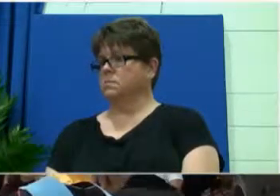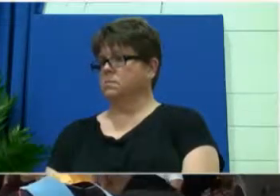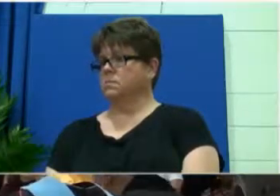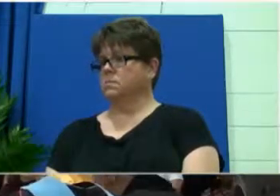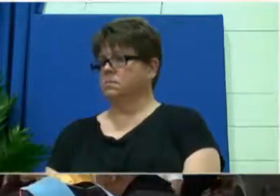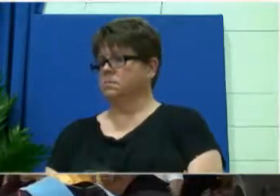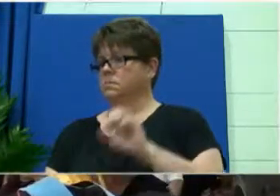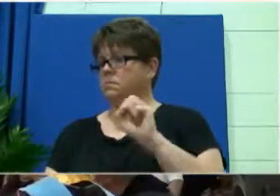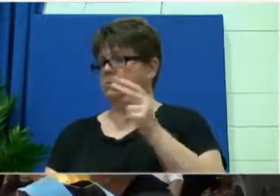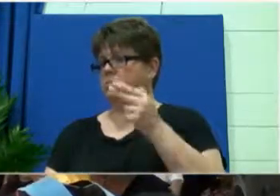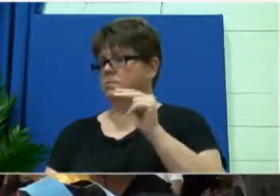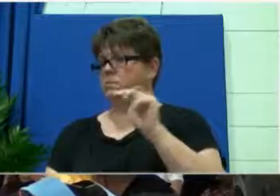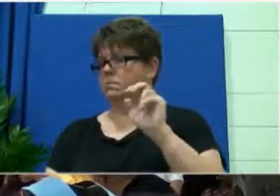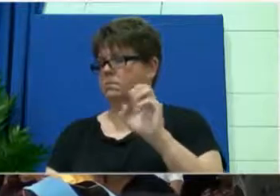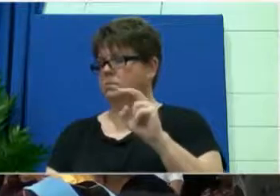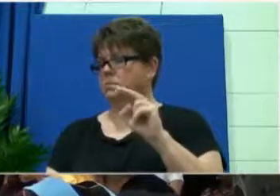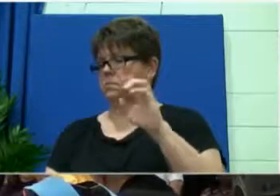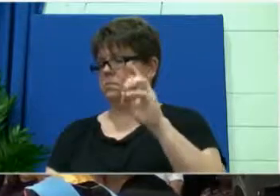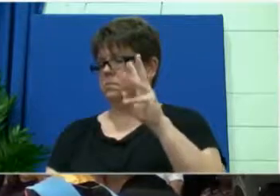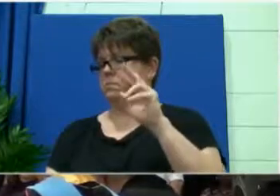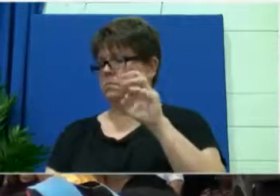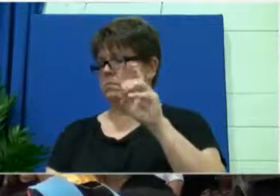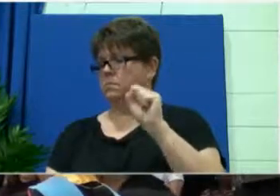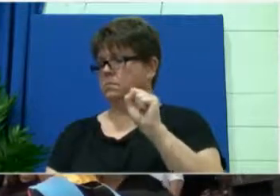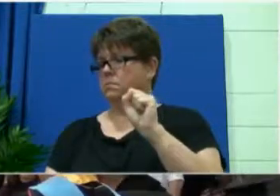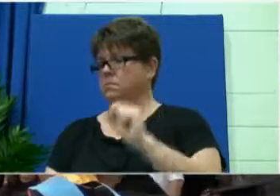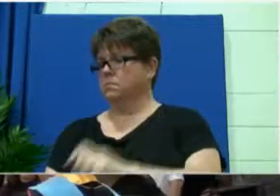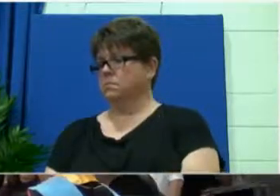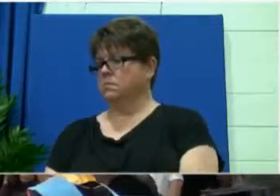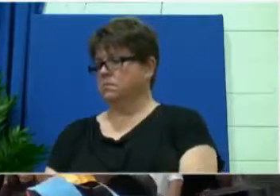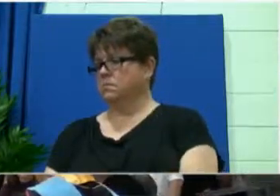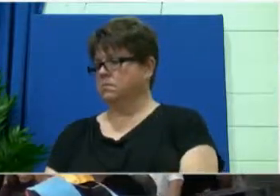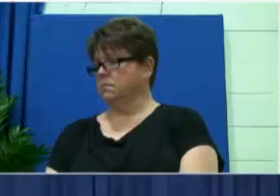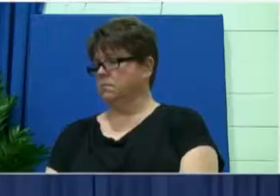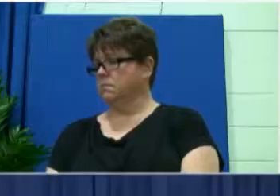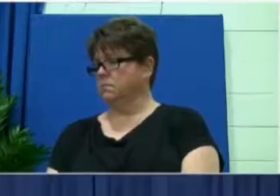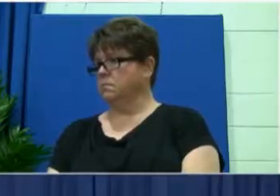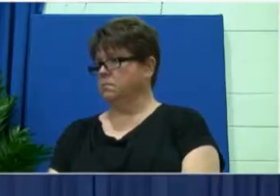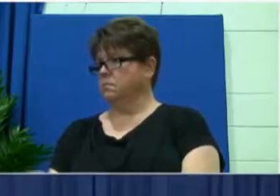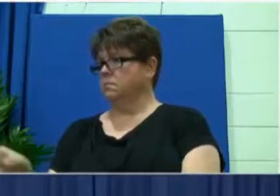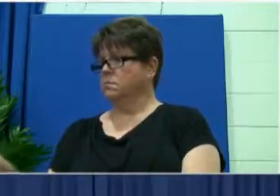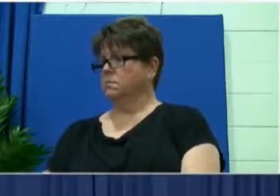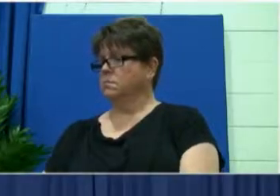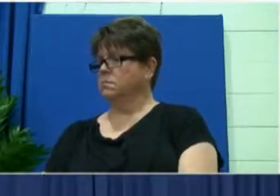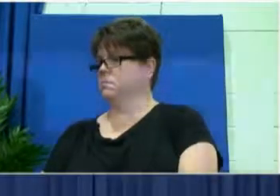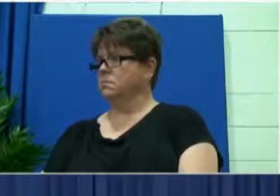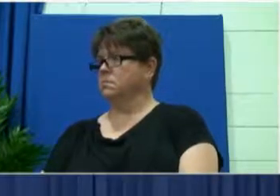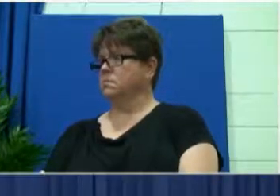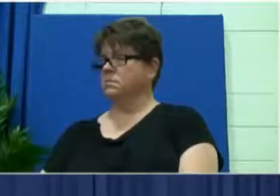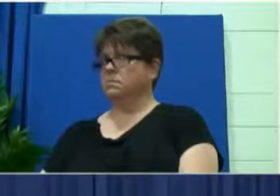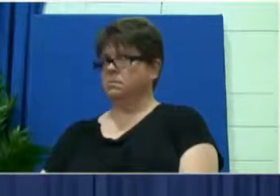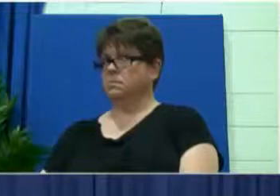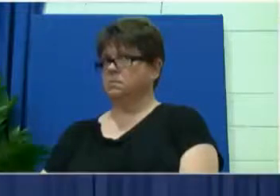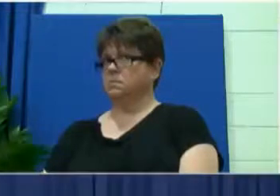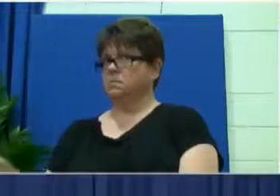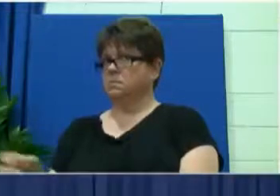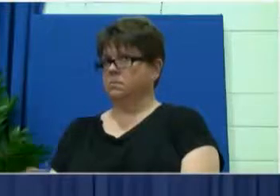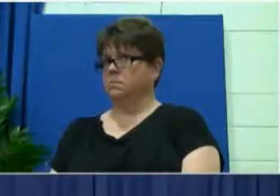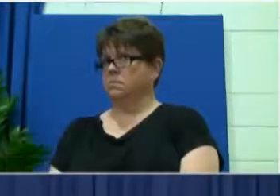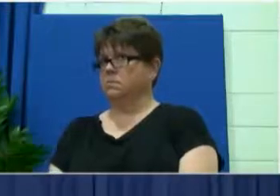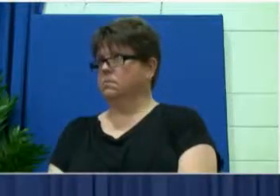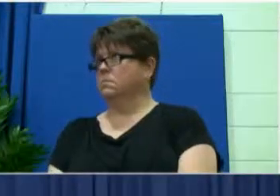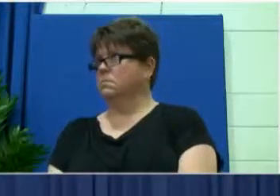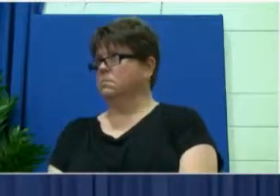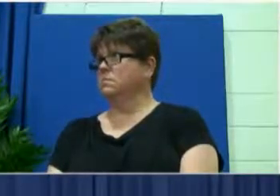Shannon Edwards, Associate in Applied Science, Physical Therapy Assistant. Diploma will be presented by his wife,